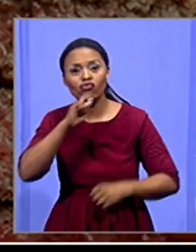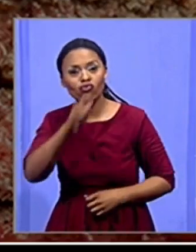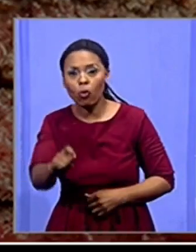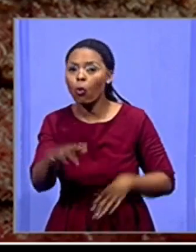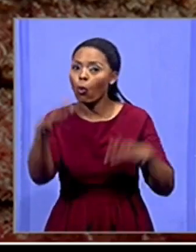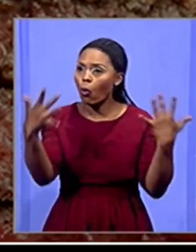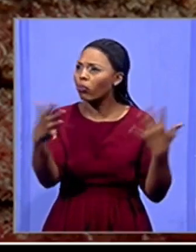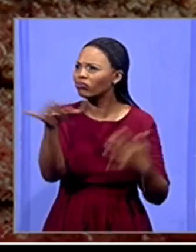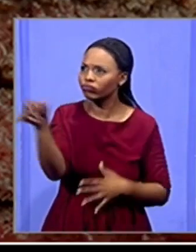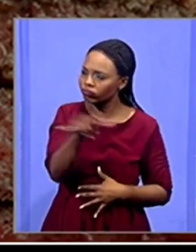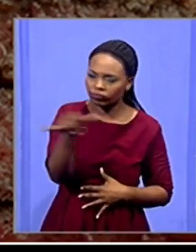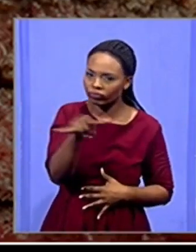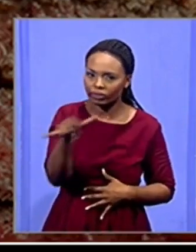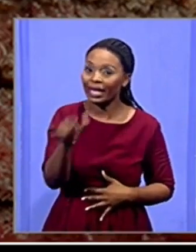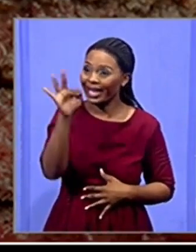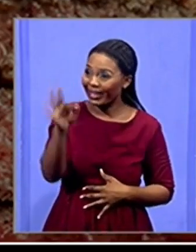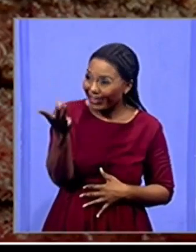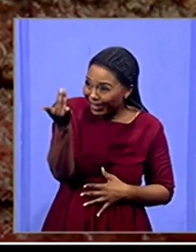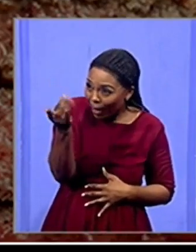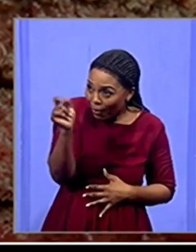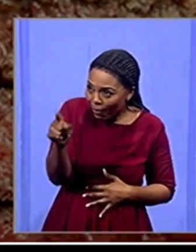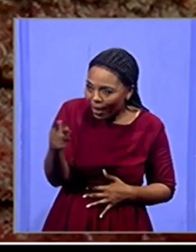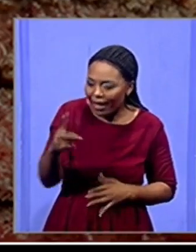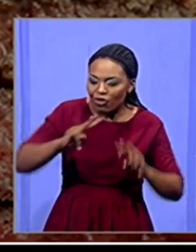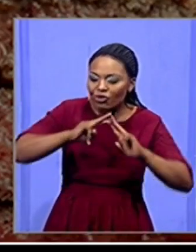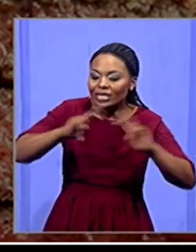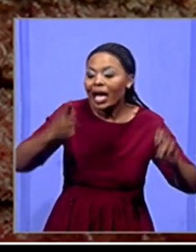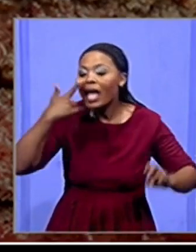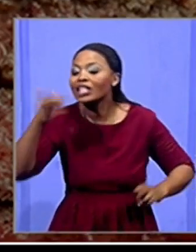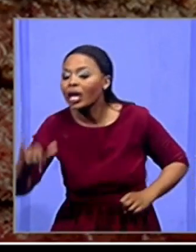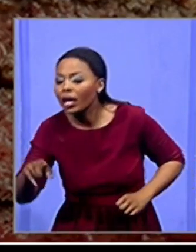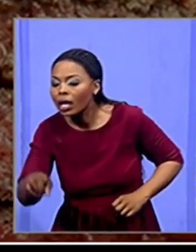nama ke ya pokolo ene nama eo a e chekiwe